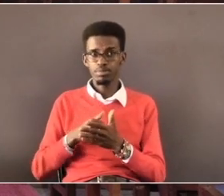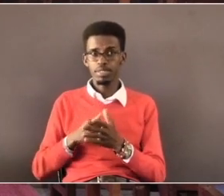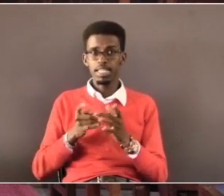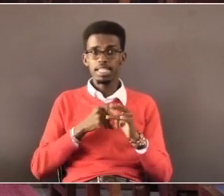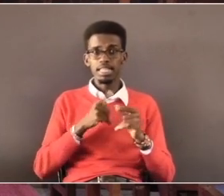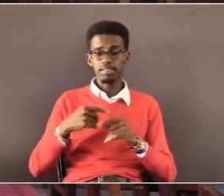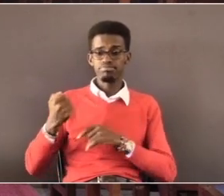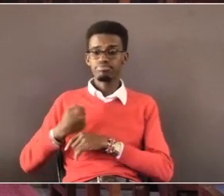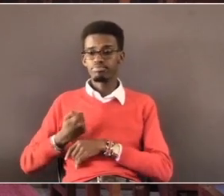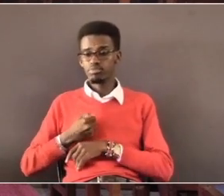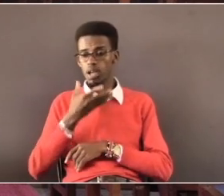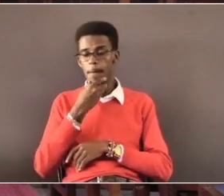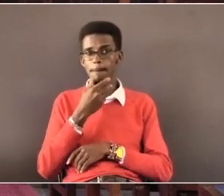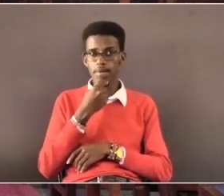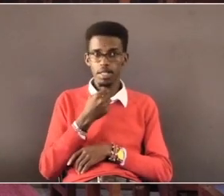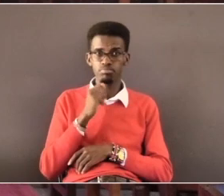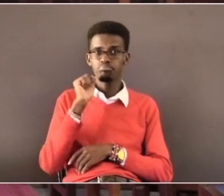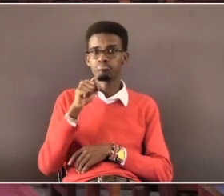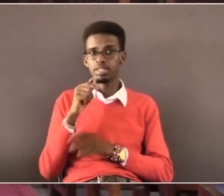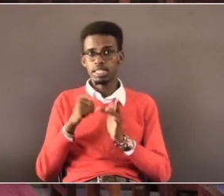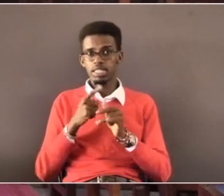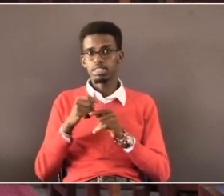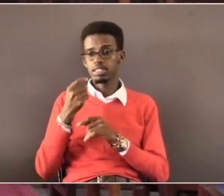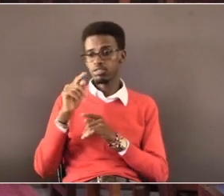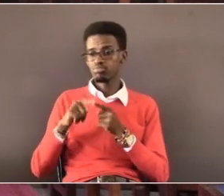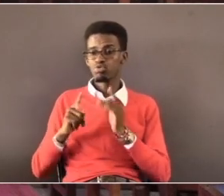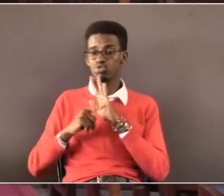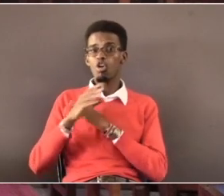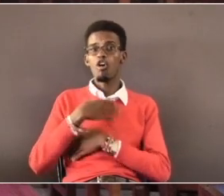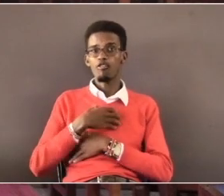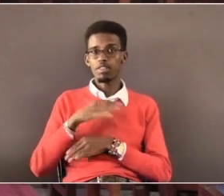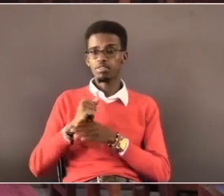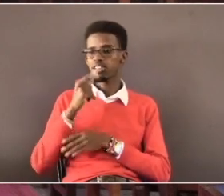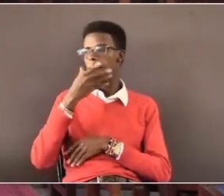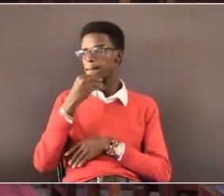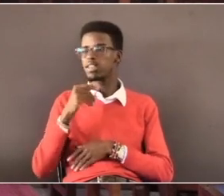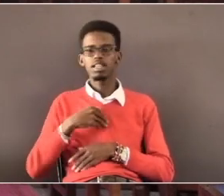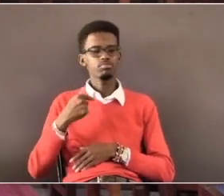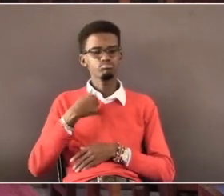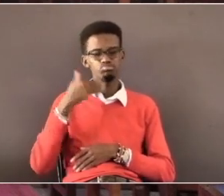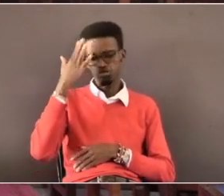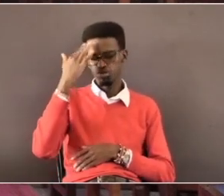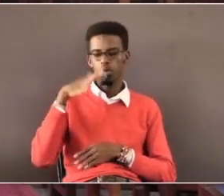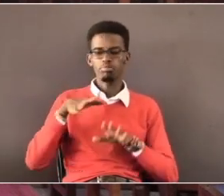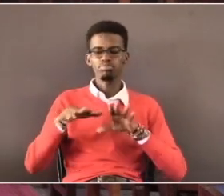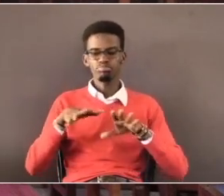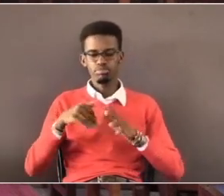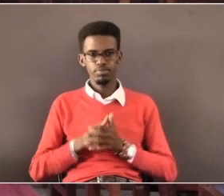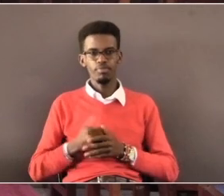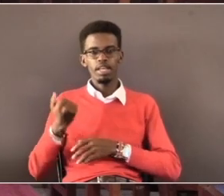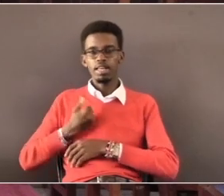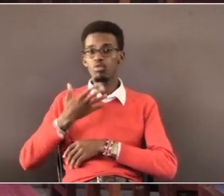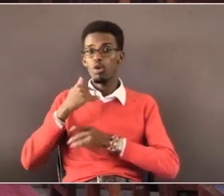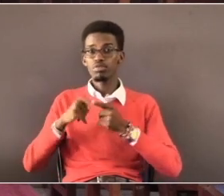you are the lady, if you're the gent, yes, you're trying to show off that Wewende Ulem say, you're the guy. The lady, you want